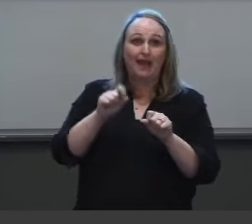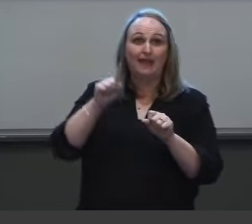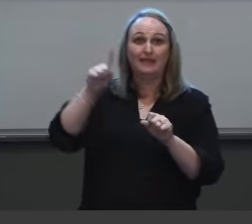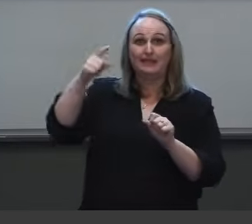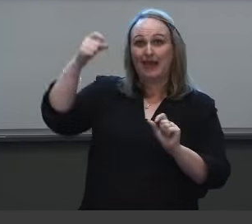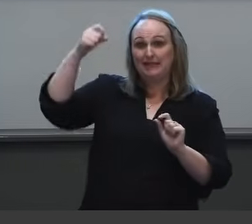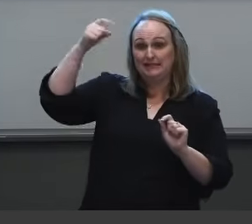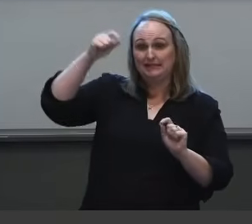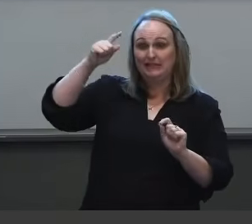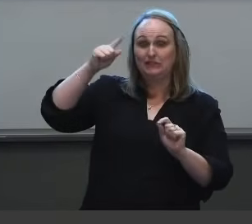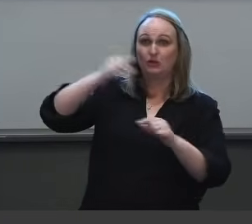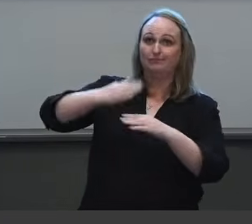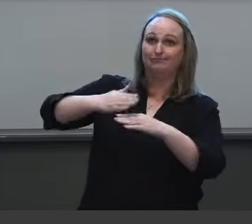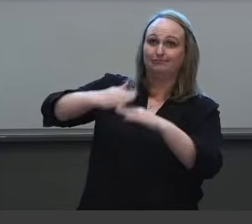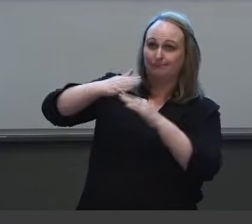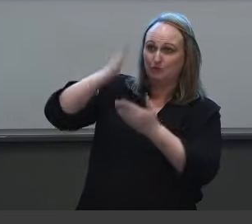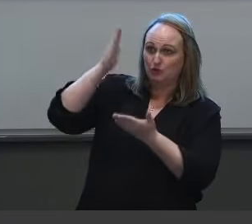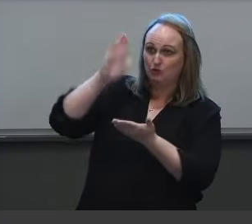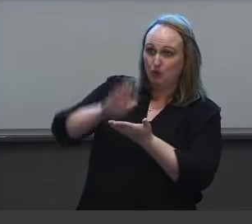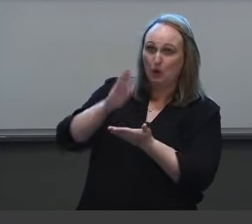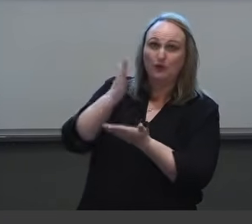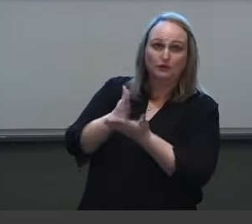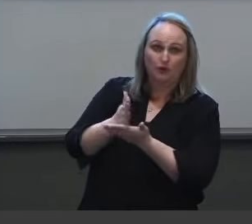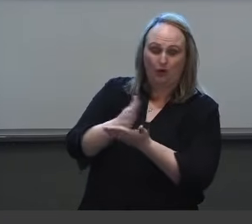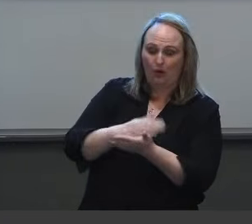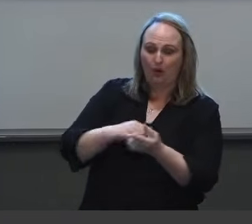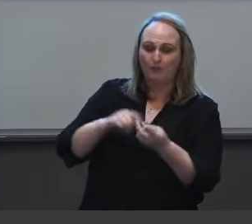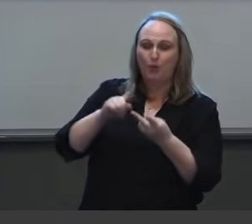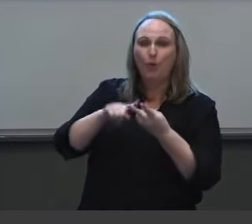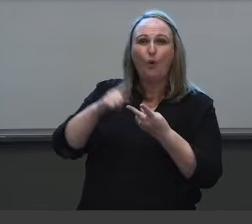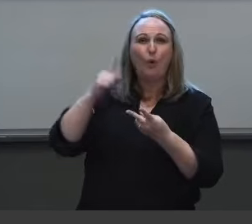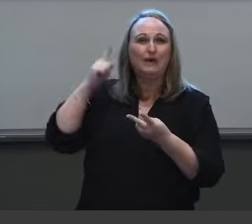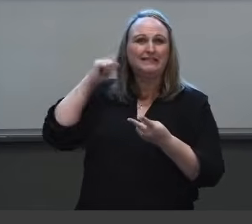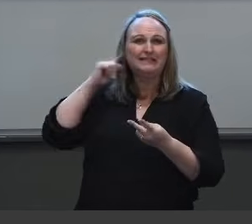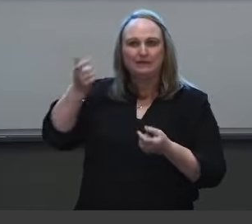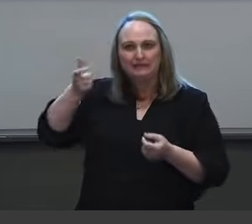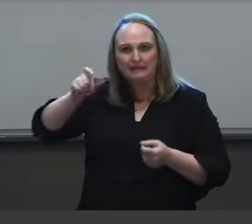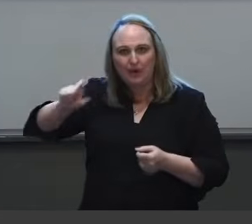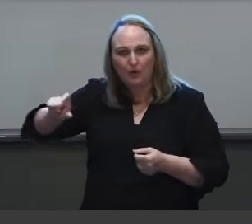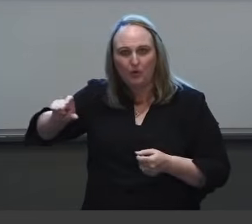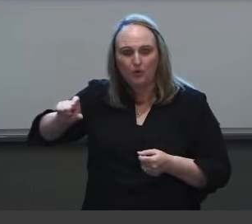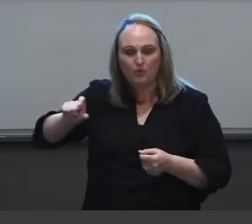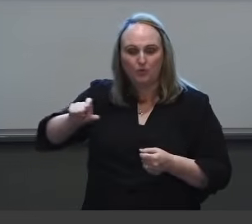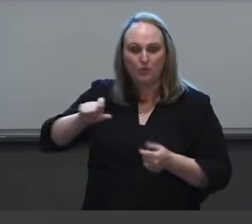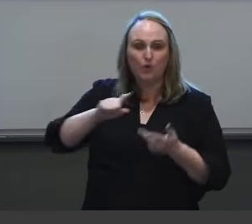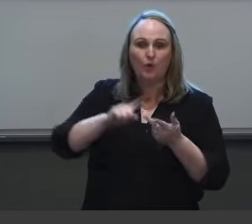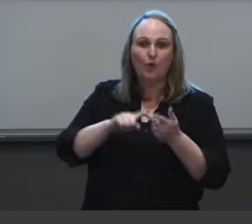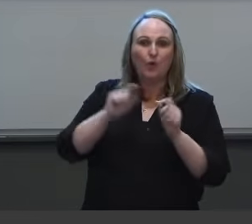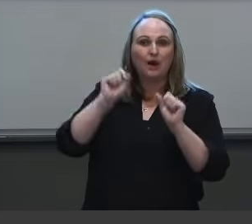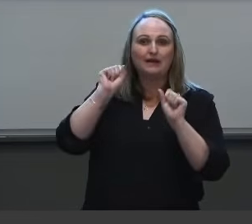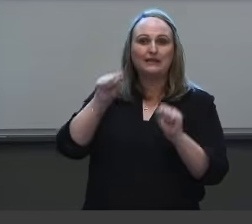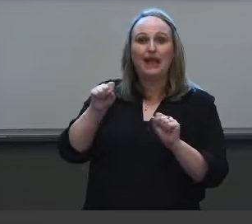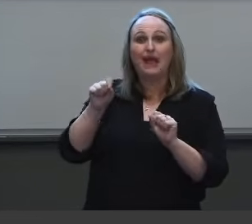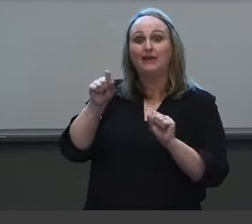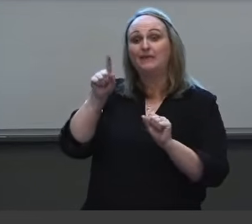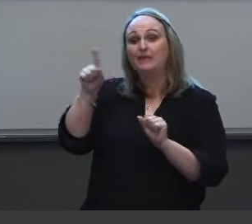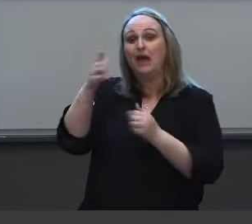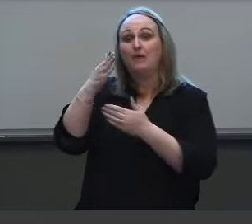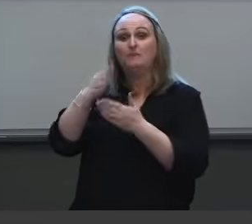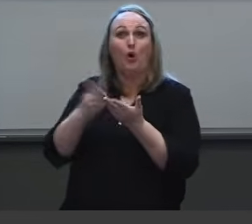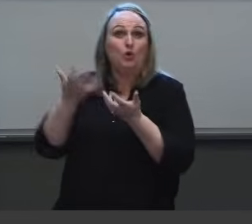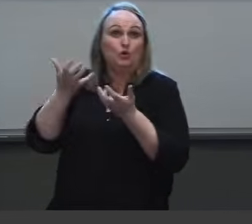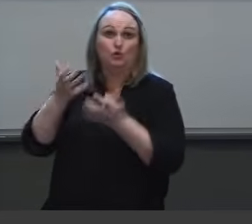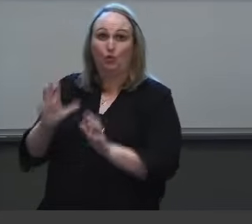signal. We can reduce the volume. We can also selectively remove the aversive component of